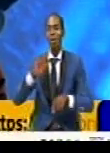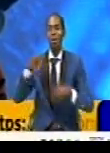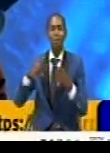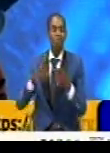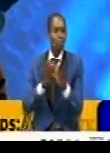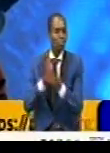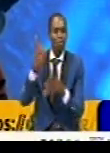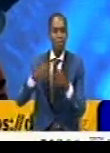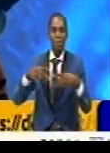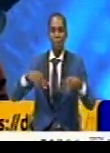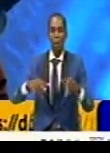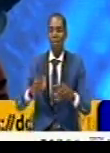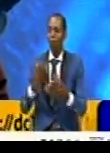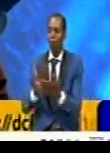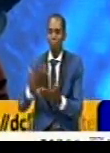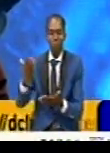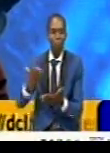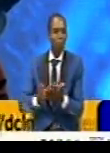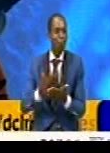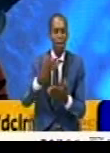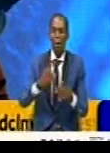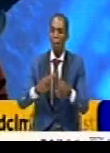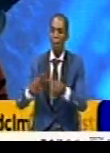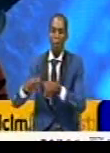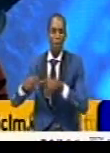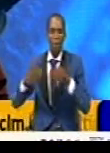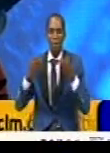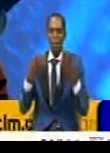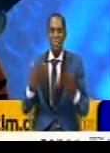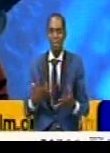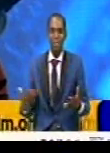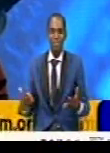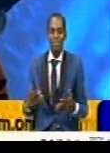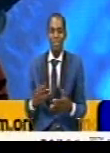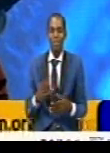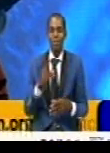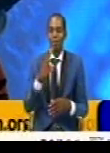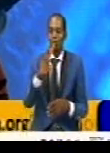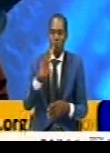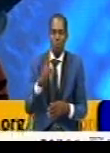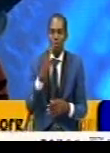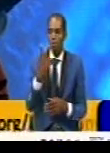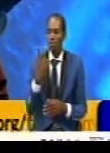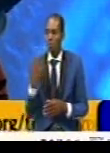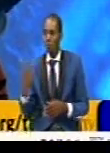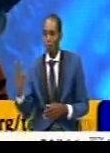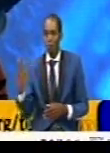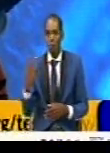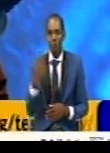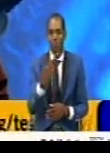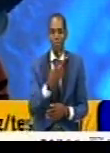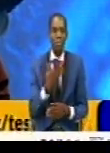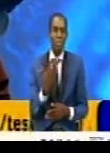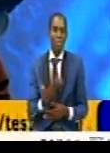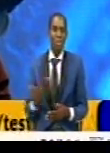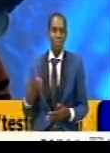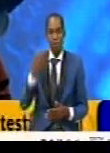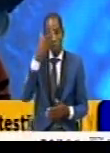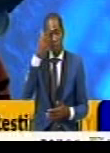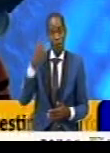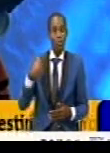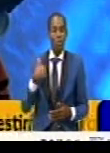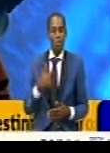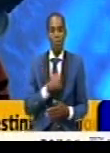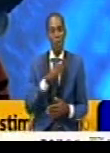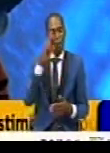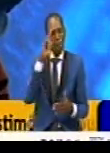children's things. And we went straight to the market and we bought a lot of things for, and double, that